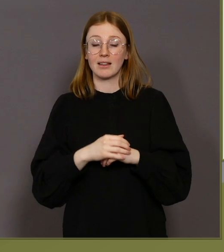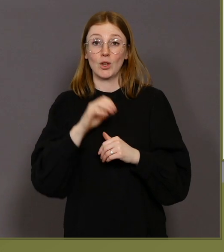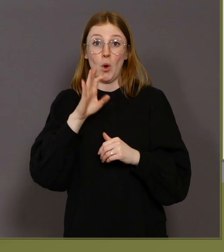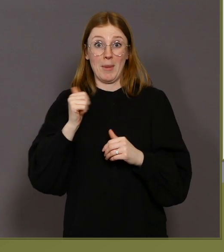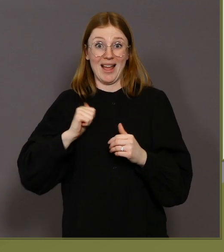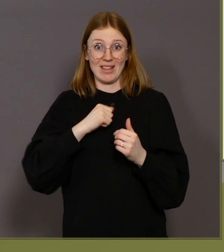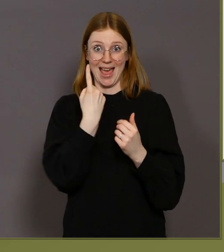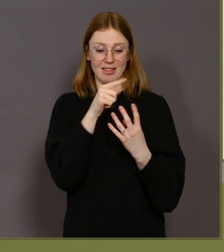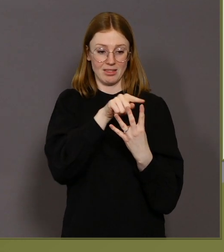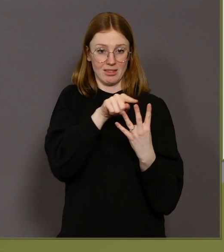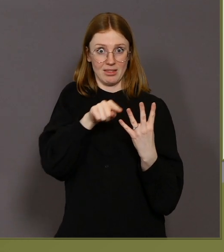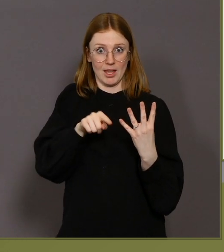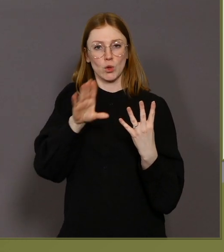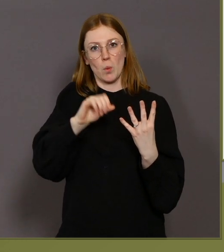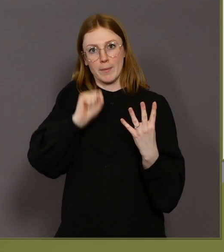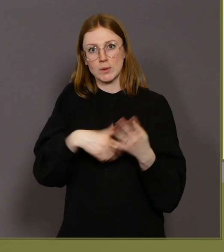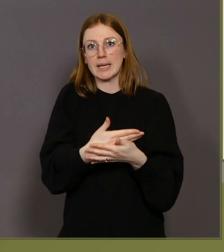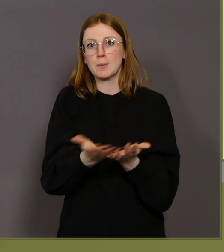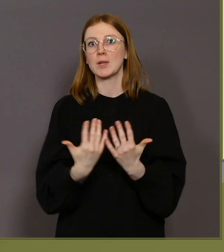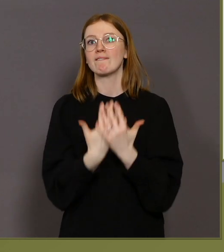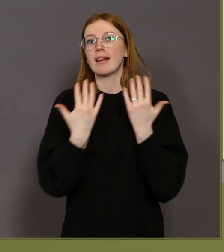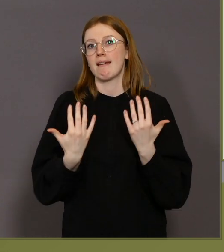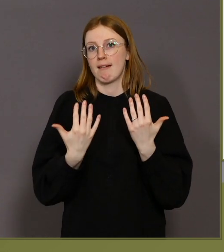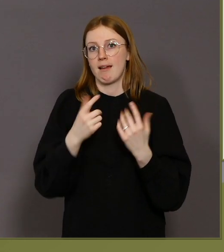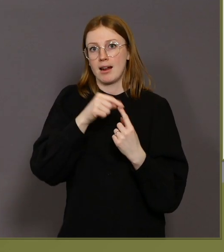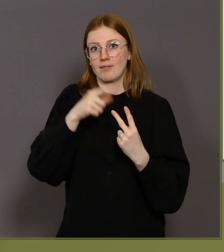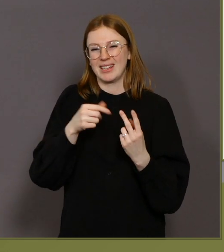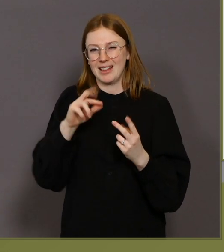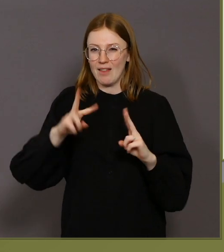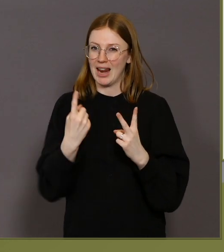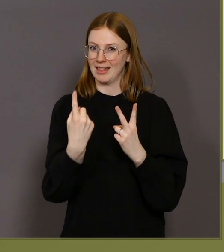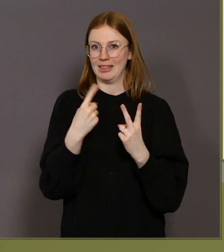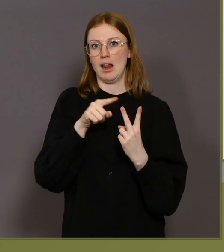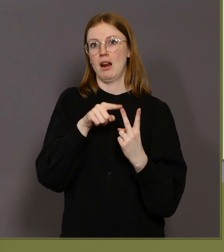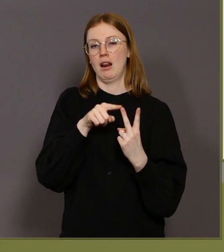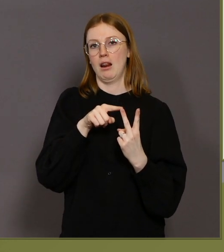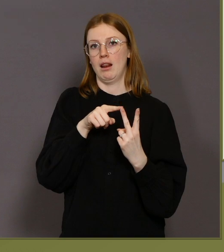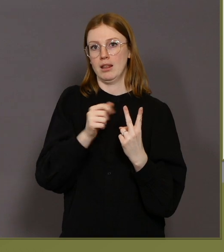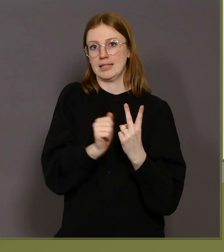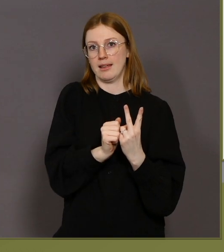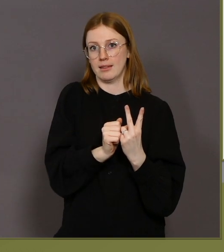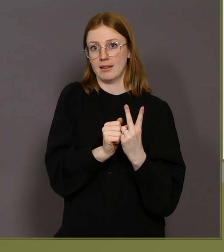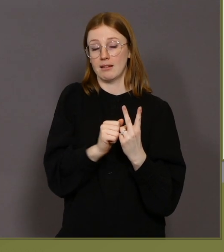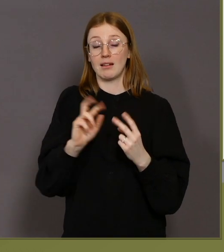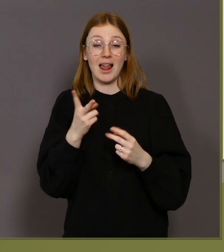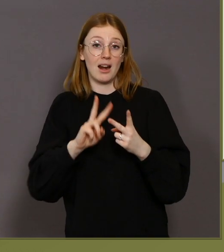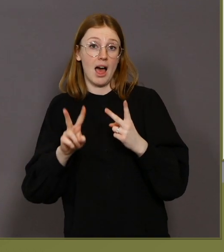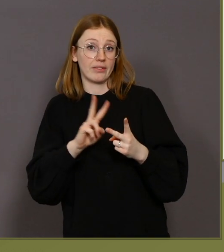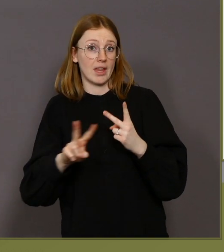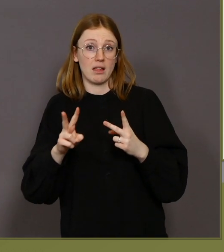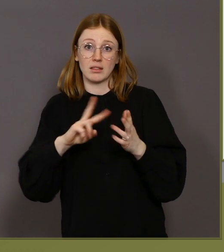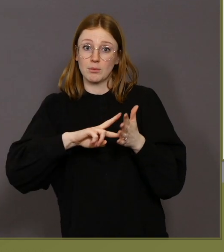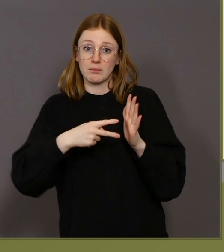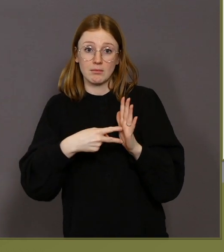least provide another method of identification, and it could be also another biometric method by